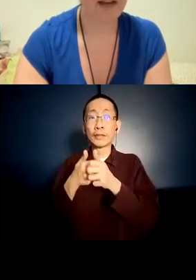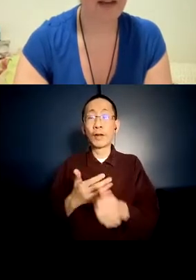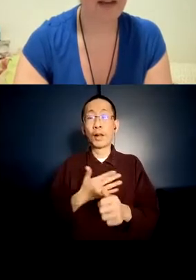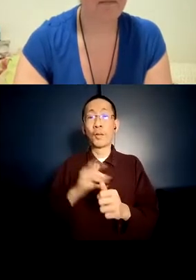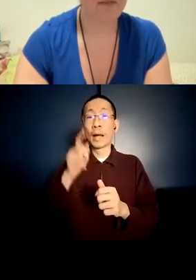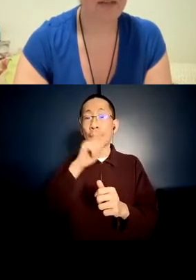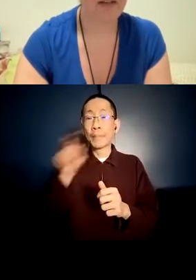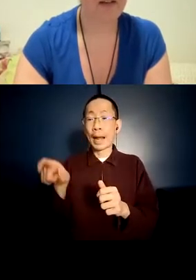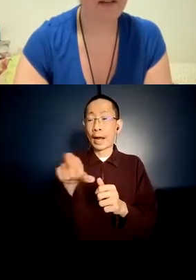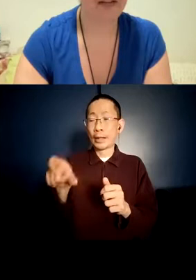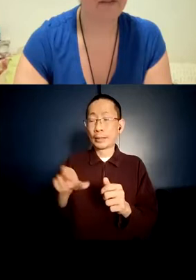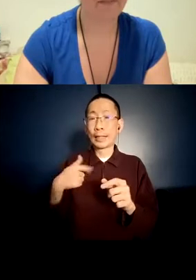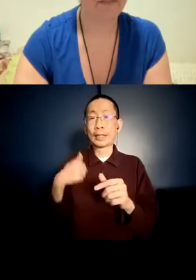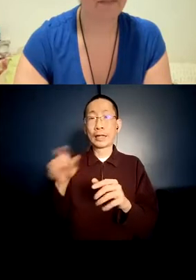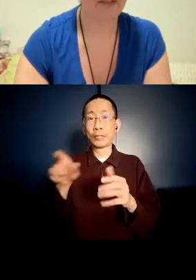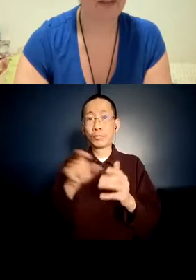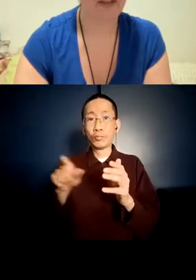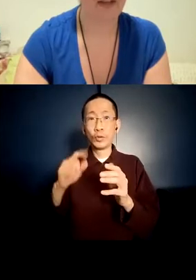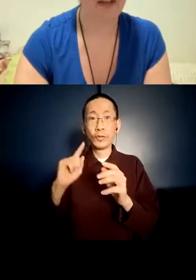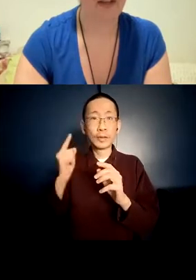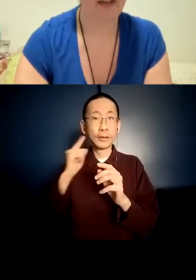as I am moving it along here.